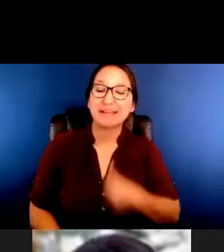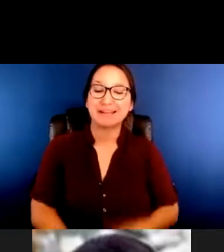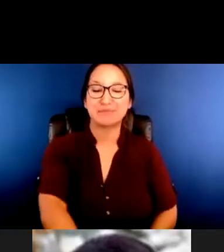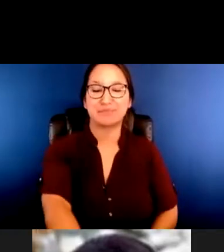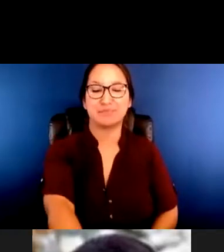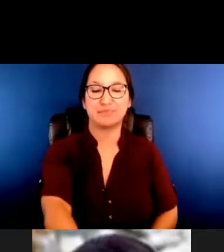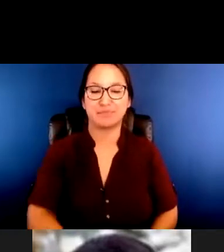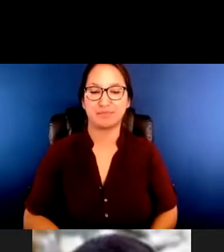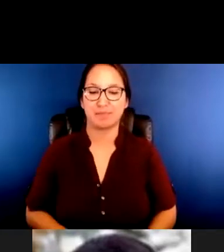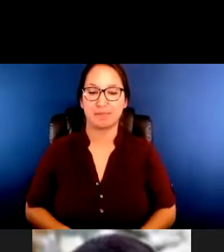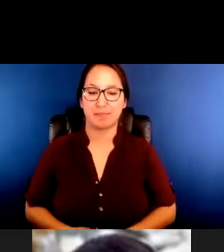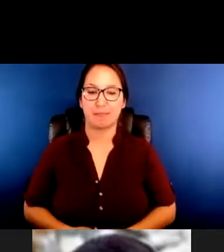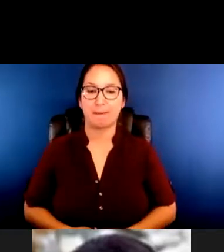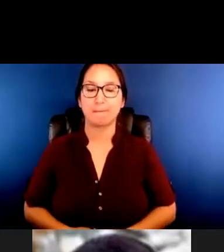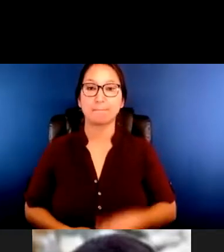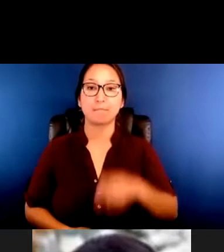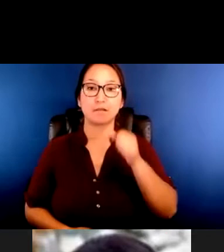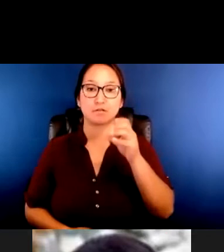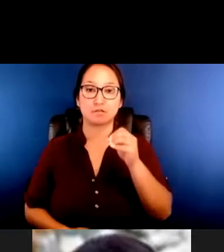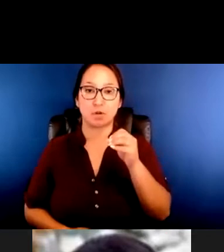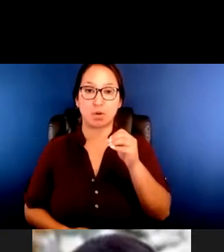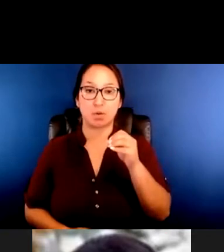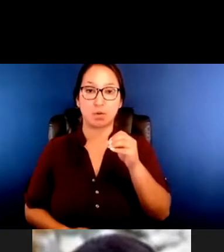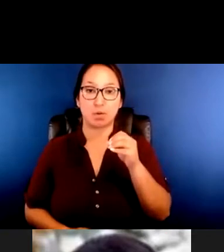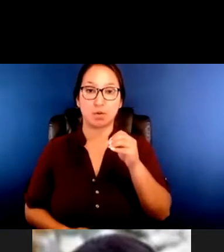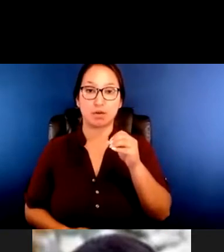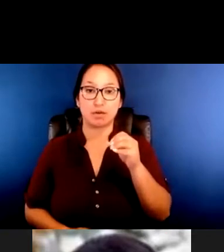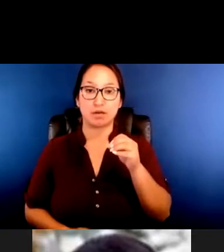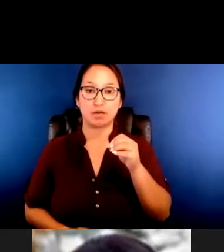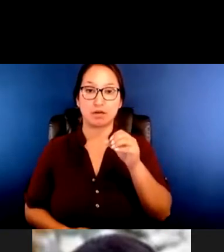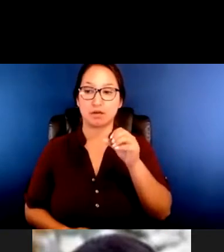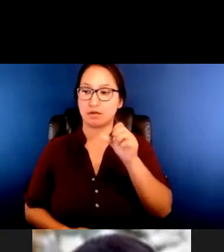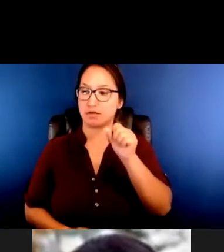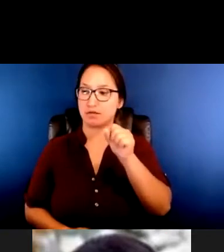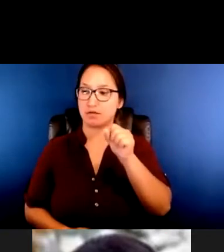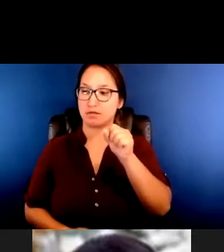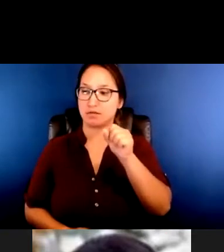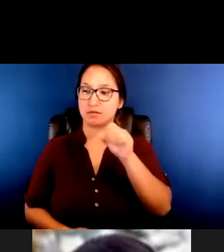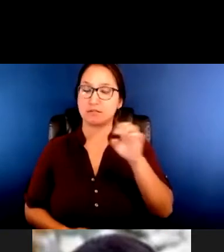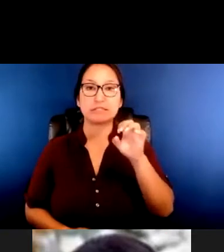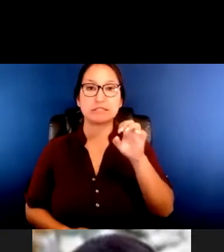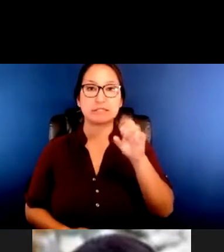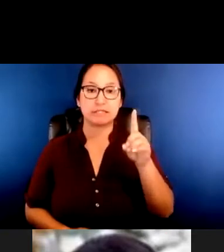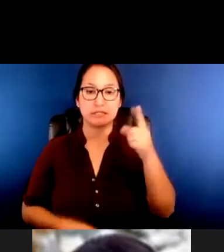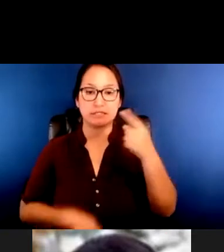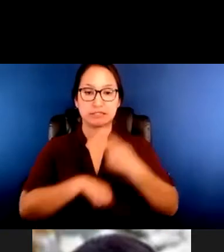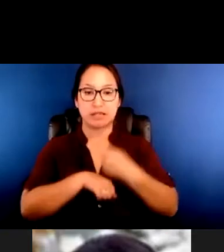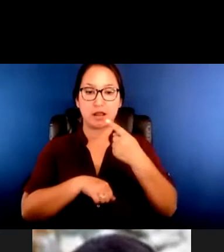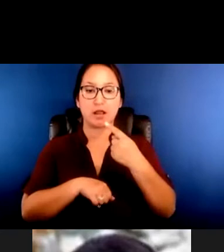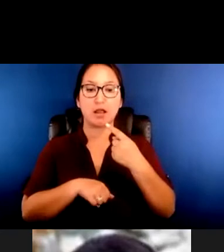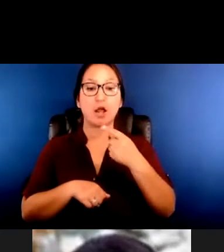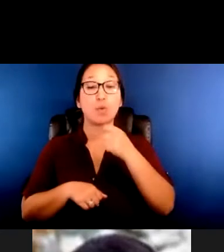But yeah, so C-Day, it was a lot of not just finding out about ourselves personally,